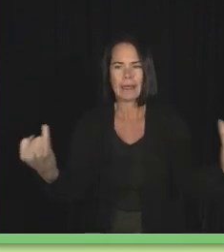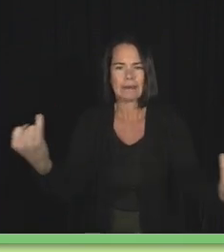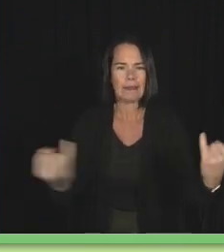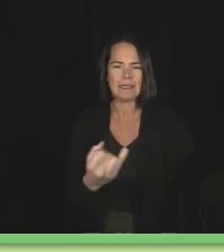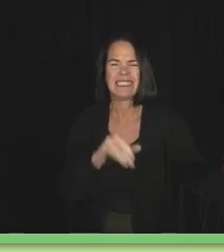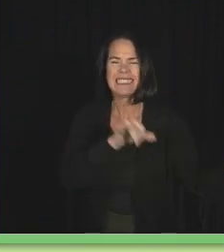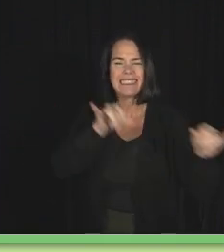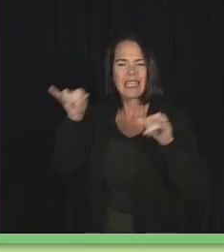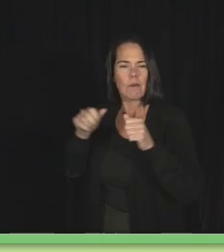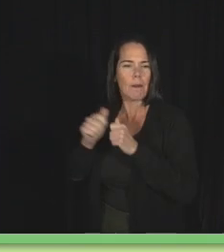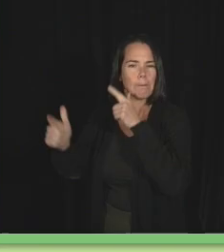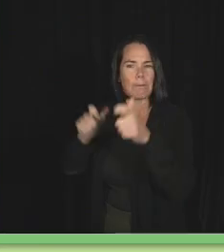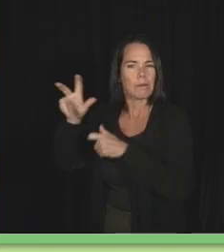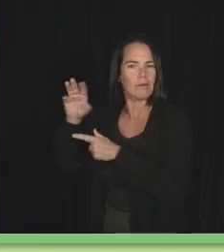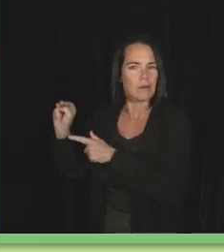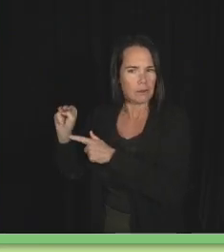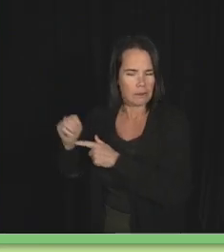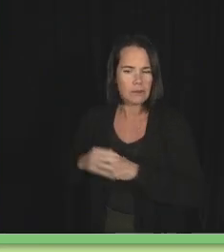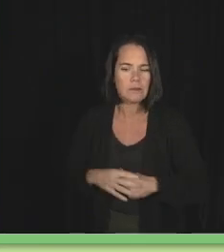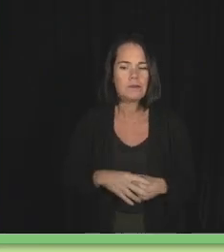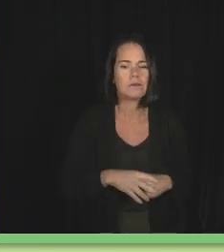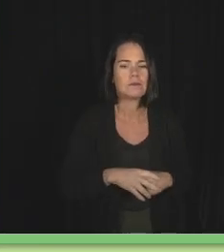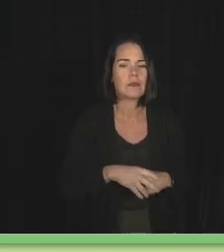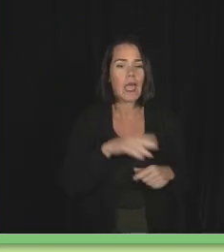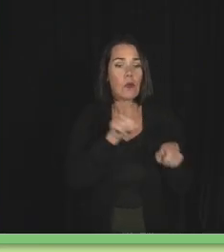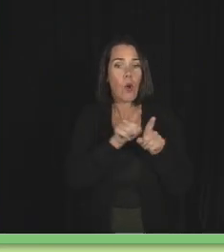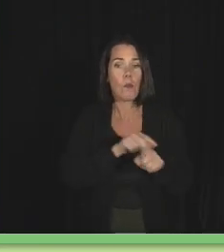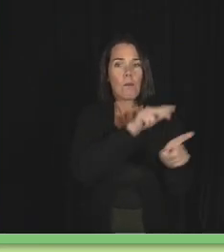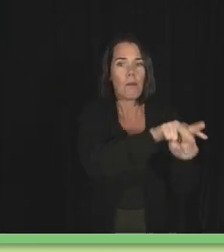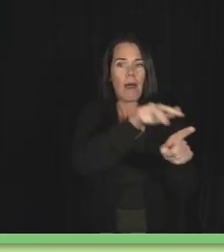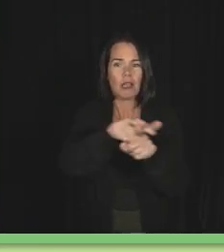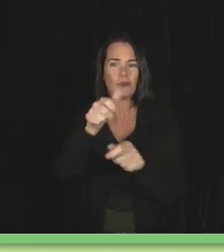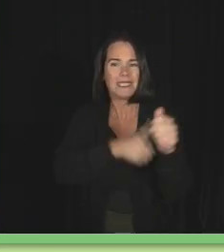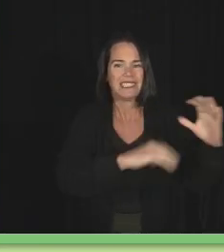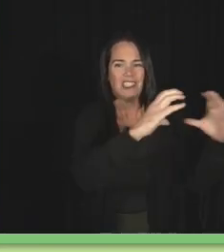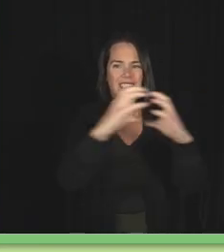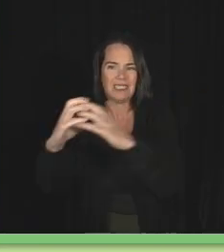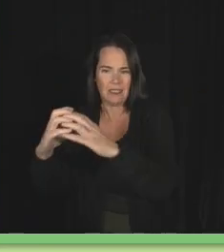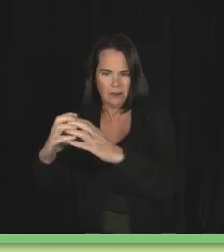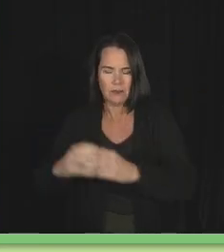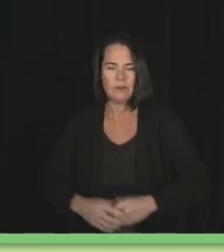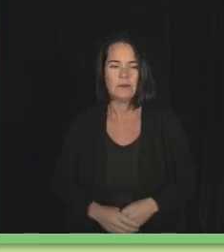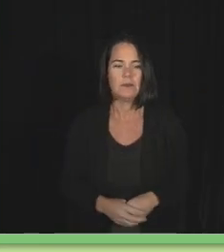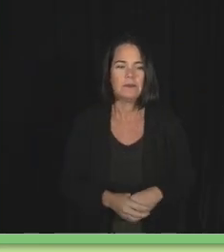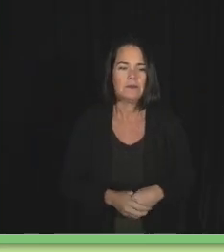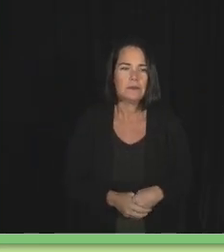machines have and apply them to each and every container that is started.